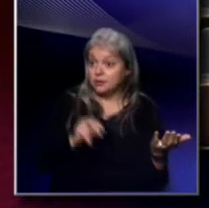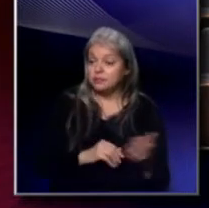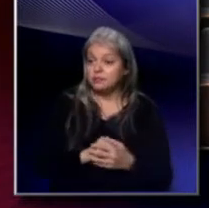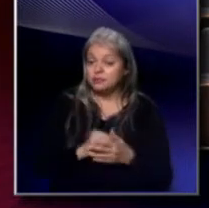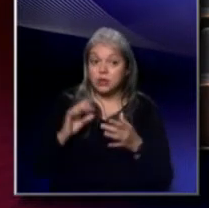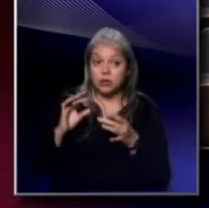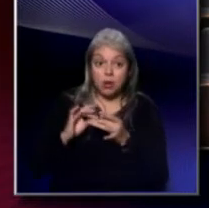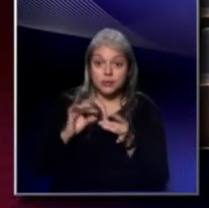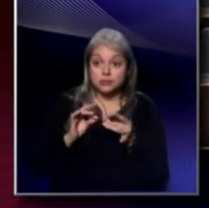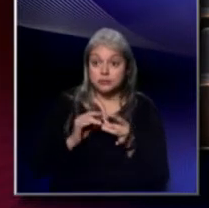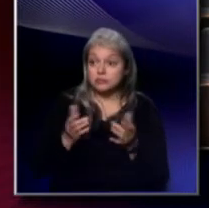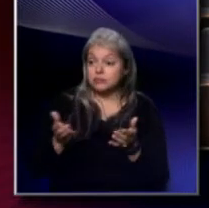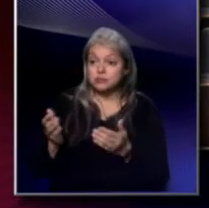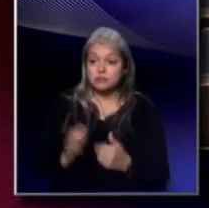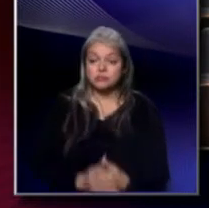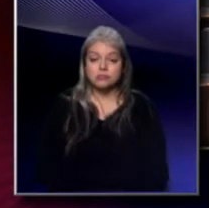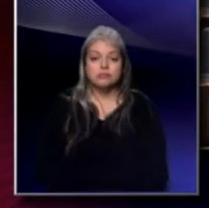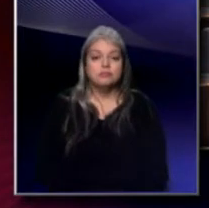Comments?